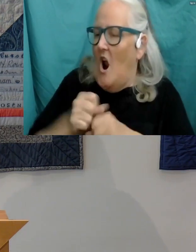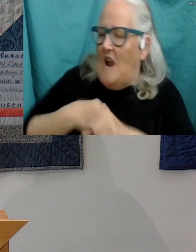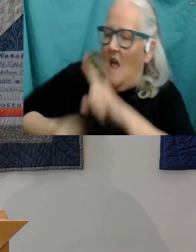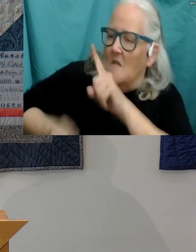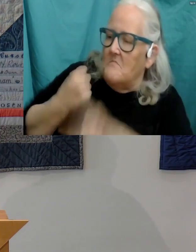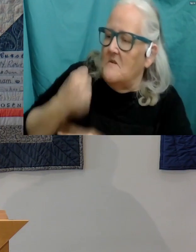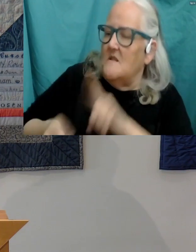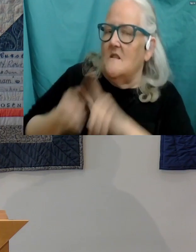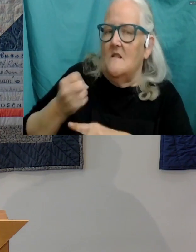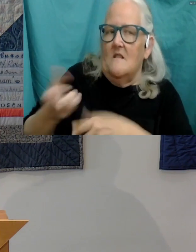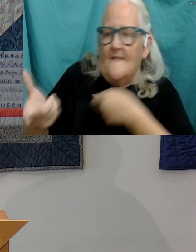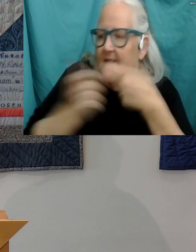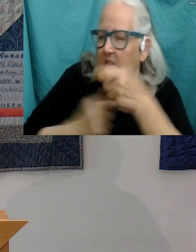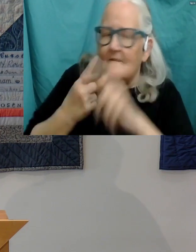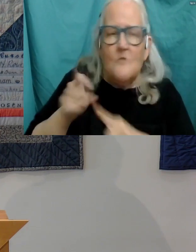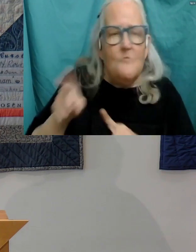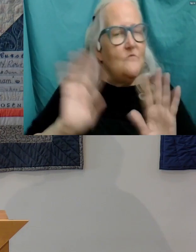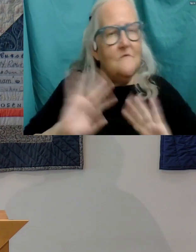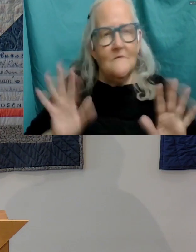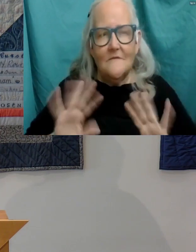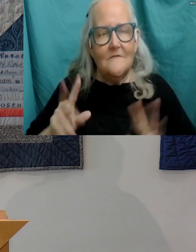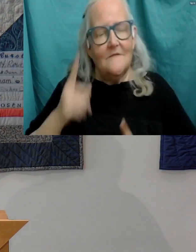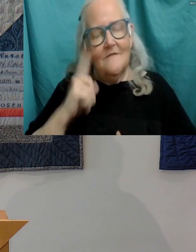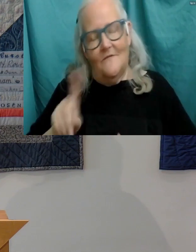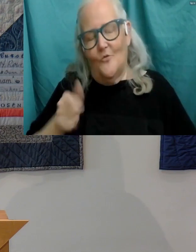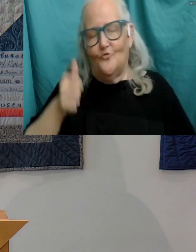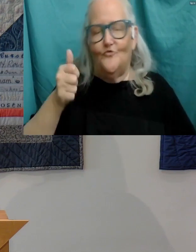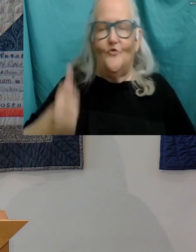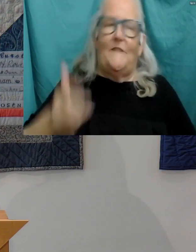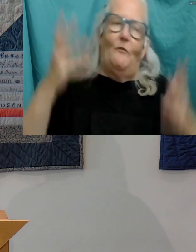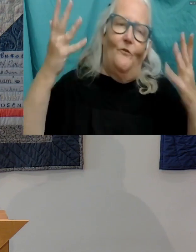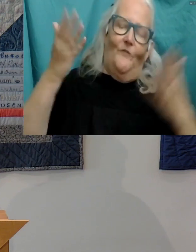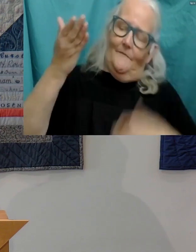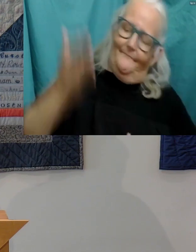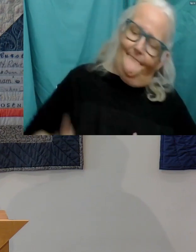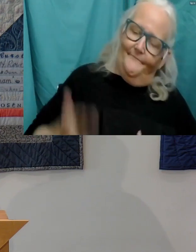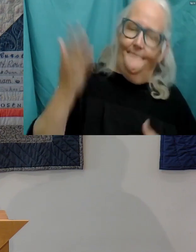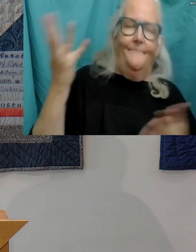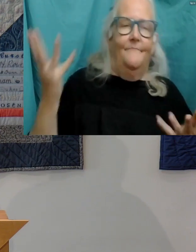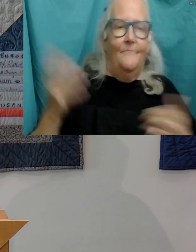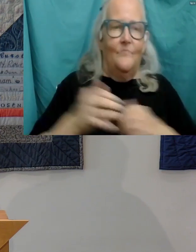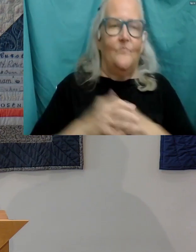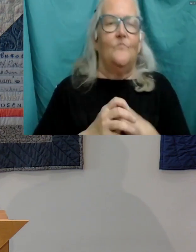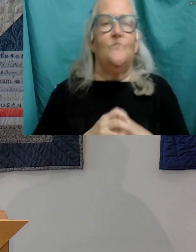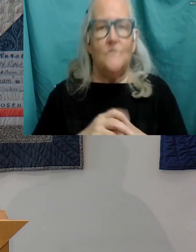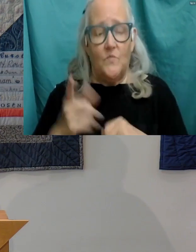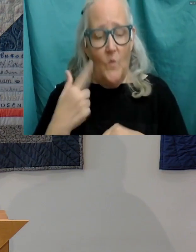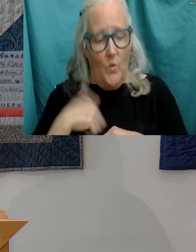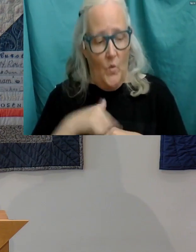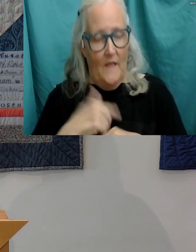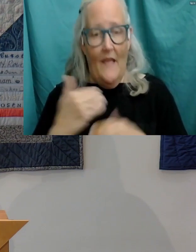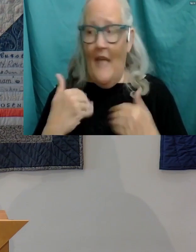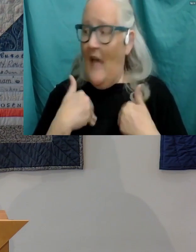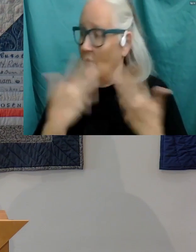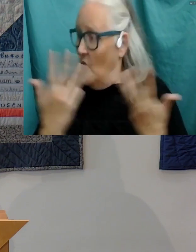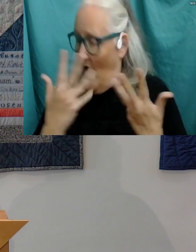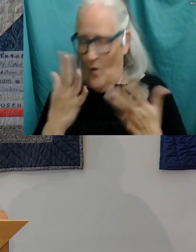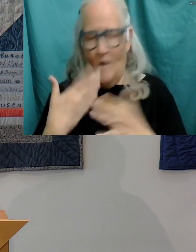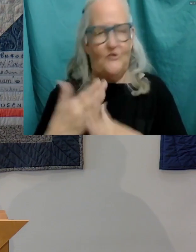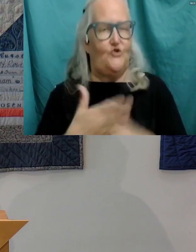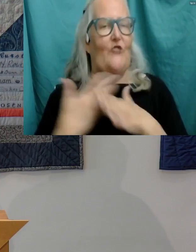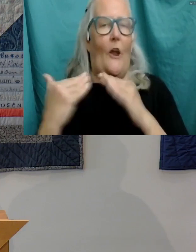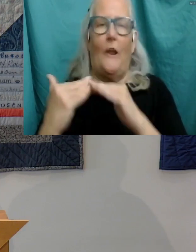for themselves. Where what we have is shared equitably, where we care for the sick and injured